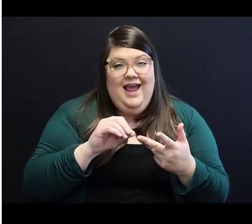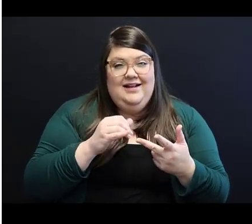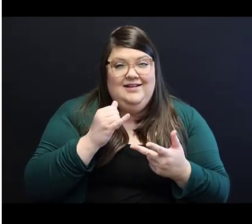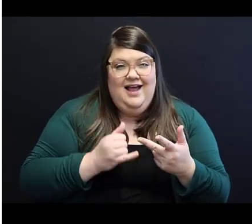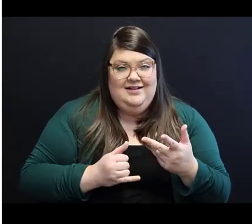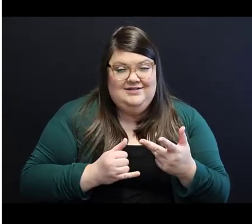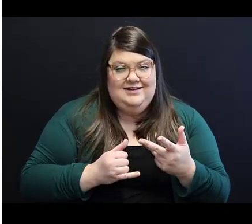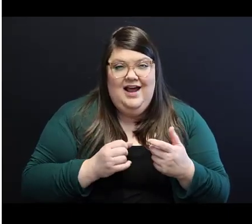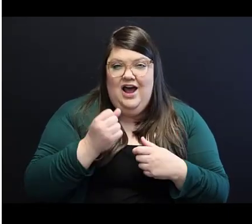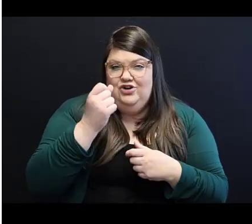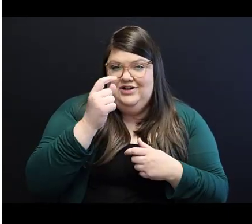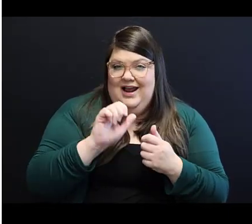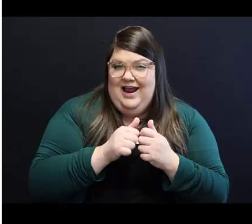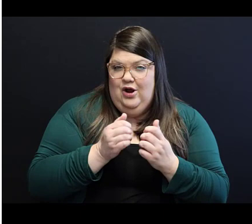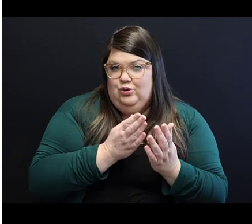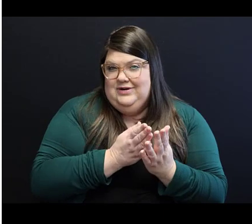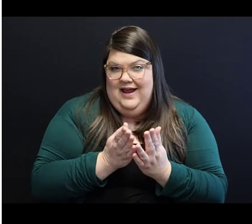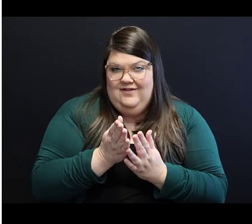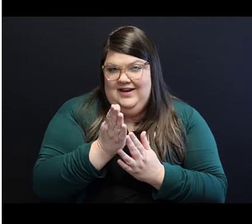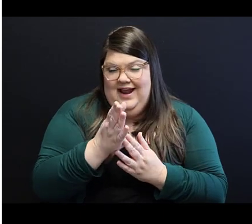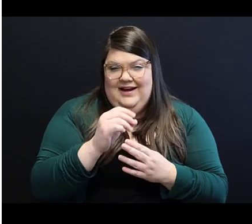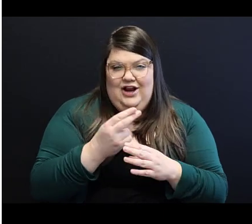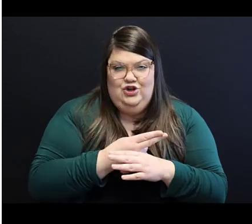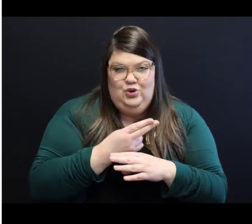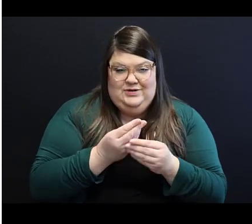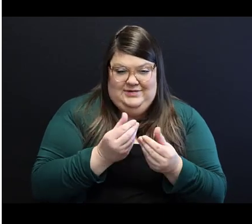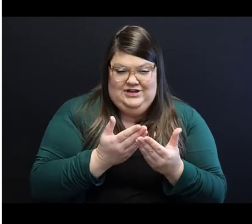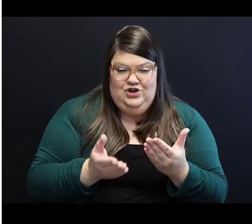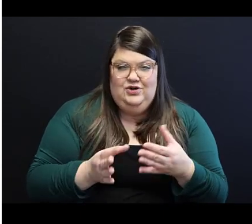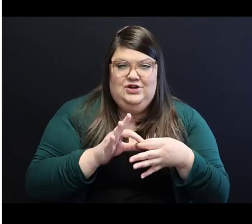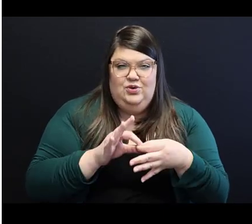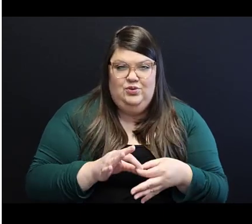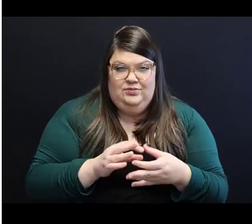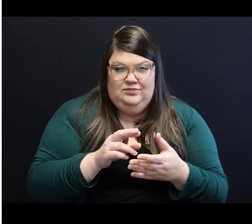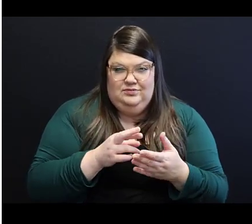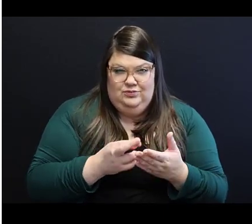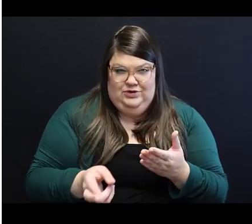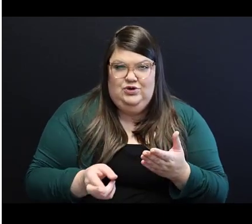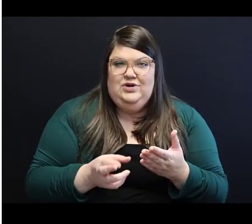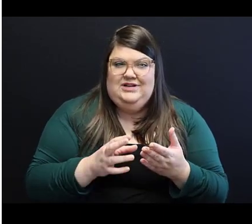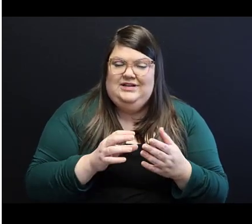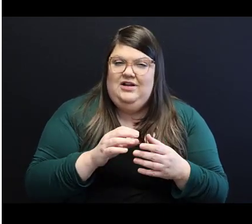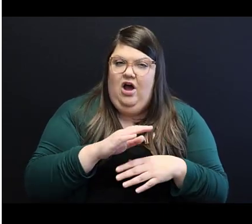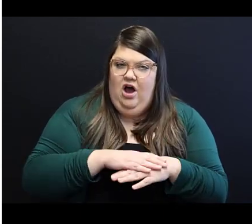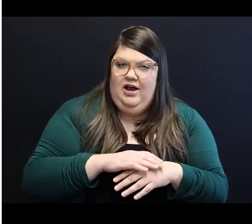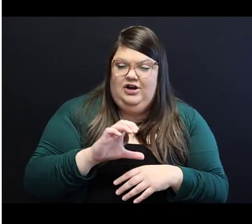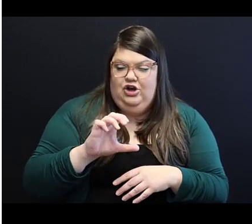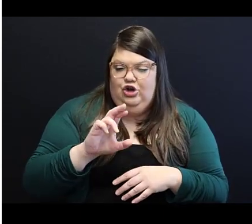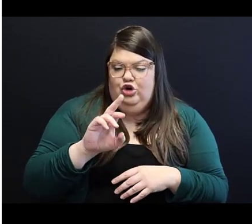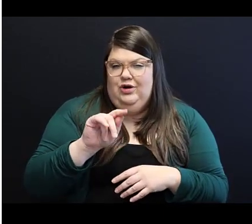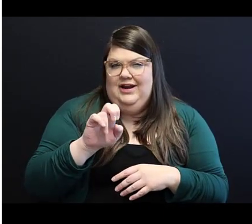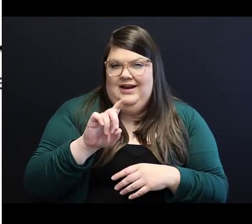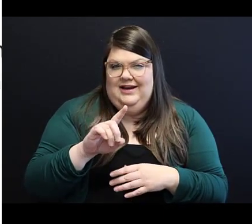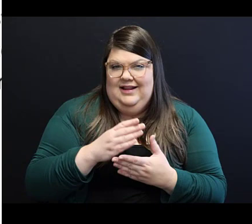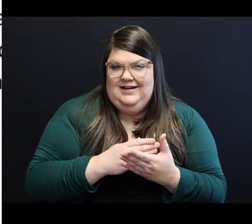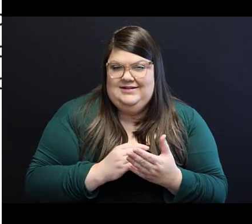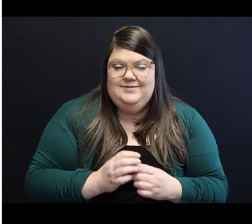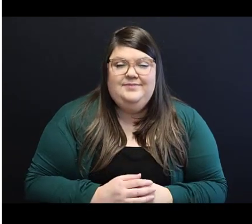lastly, understand how to navigate and use the materials and resources listed on a curated list.